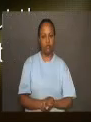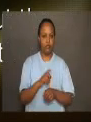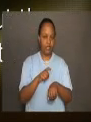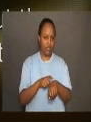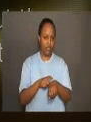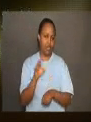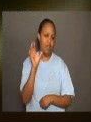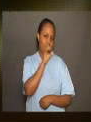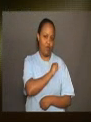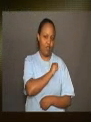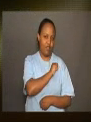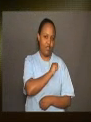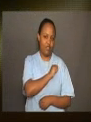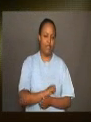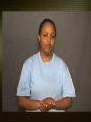Time's up.